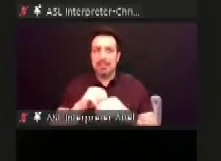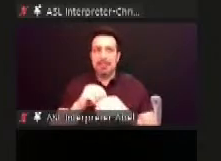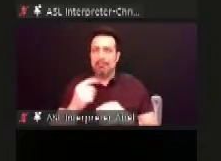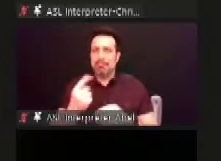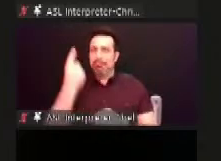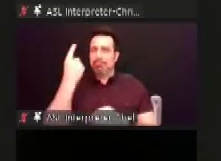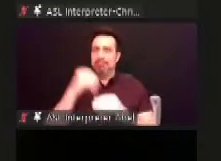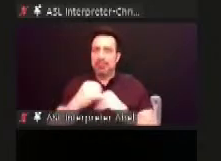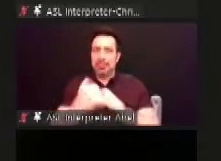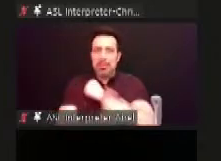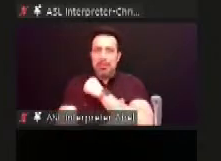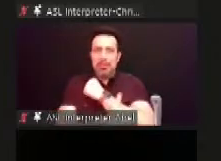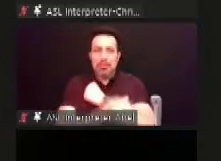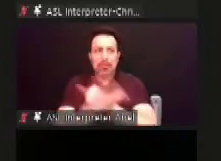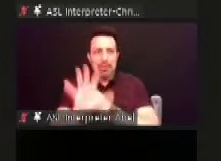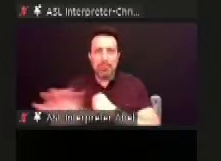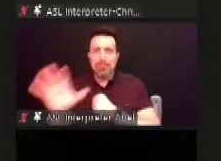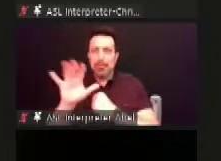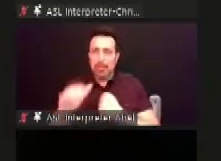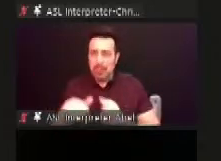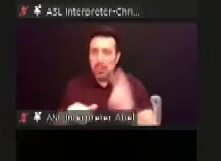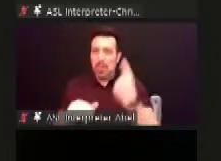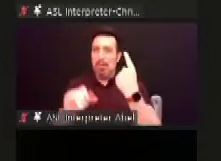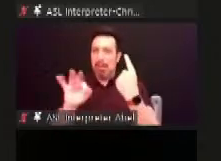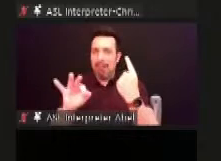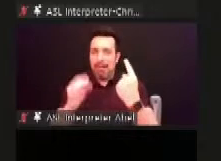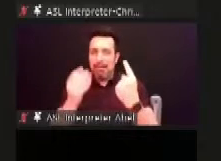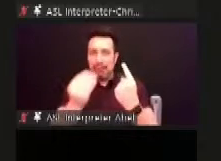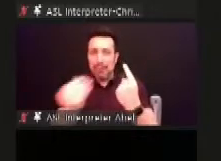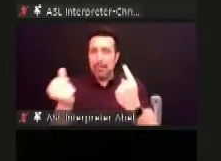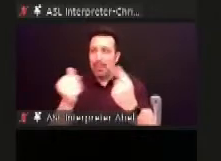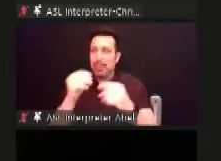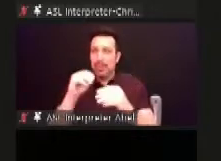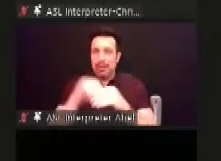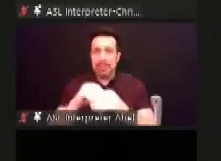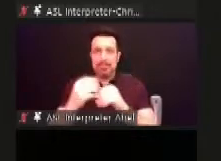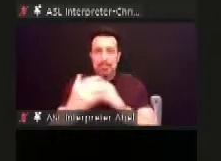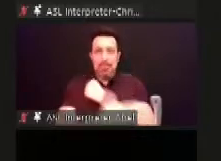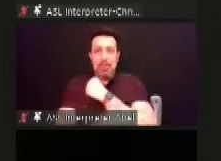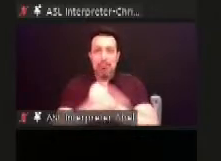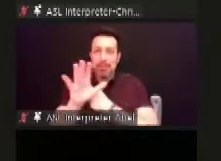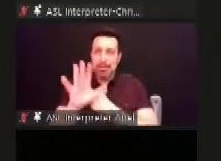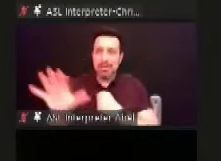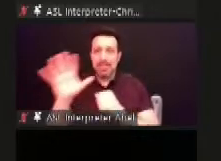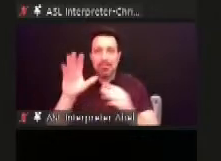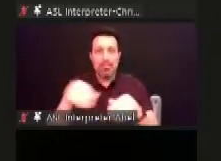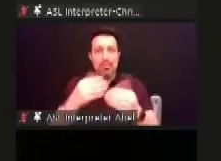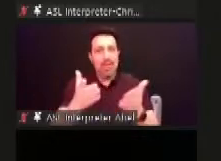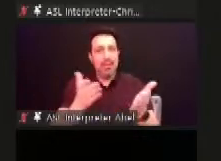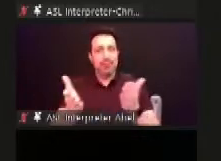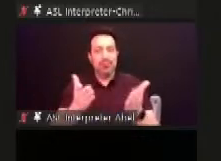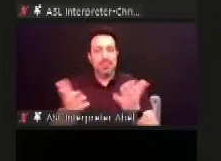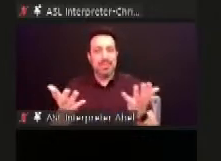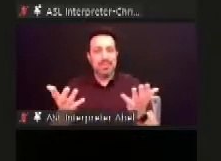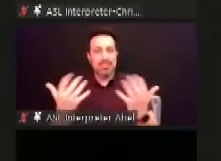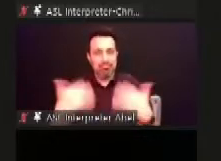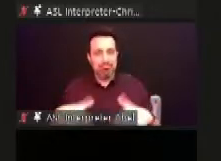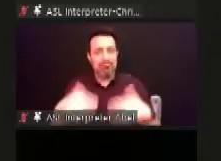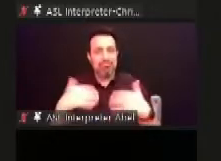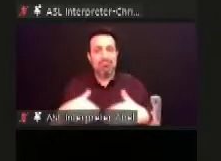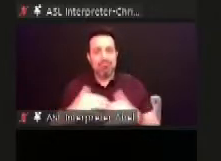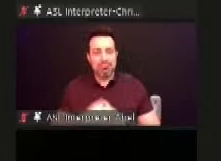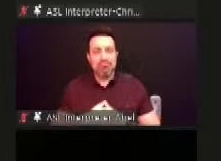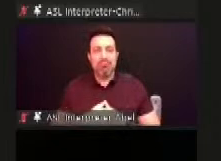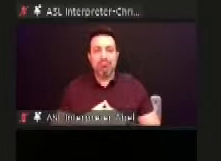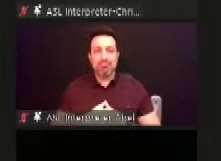the few agencies in the country that have this opportunity of providing these services. And our very